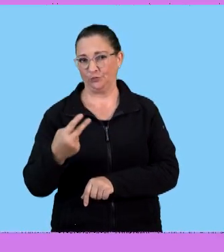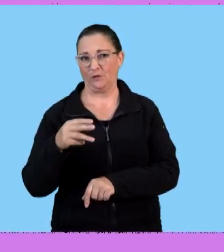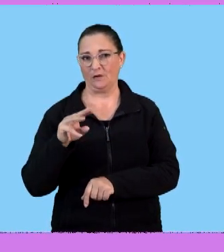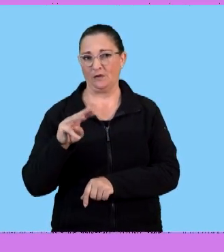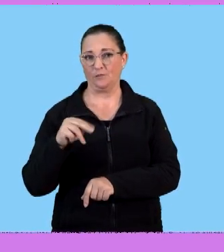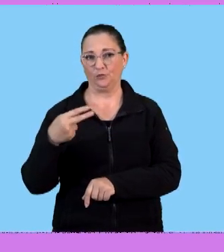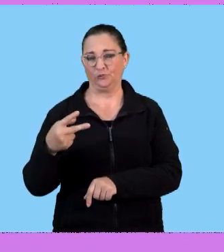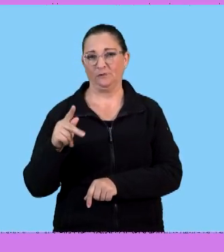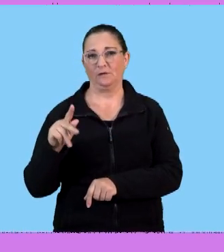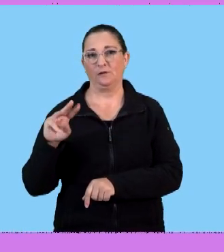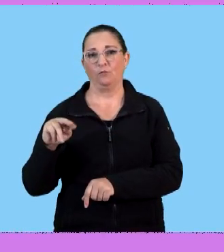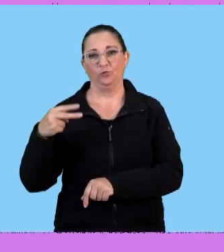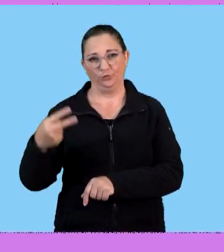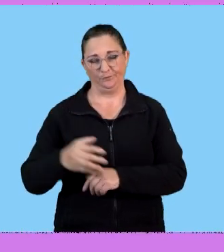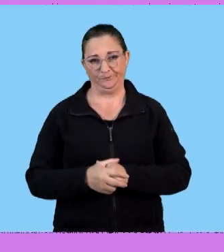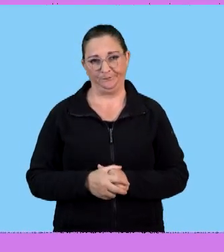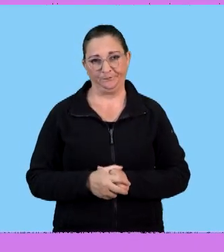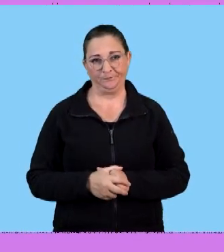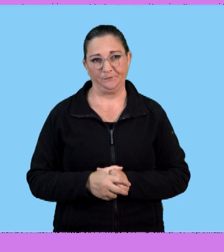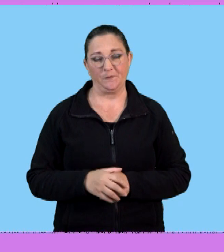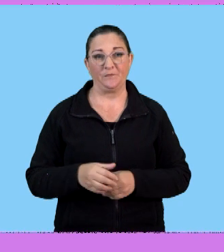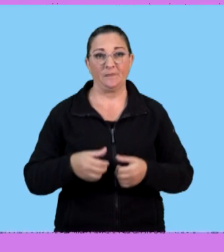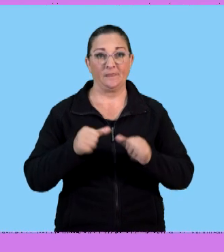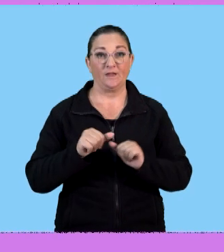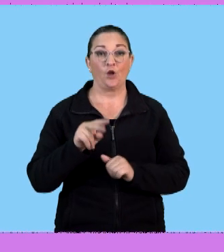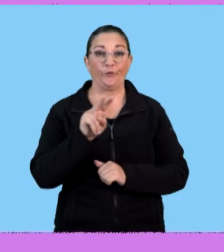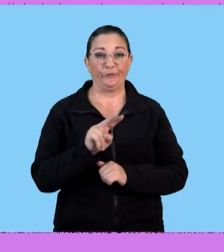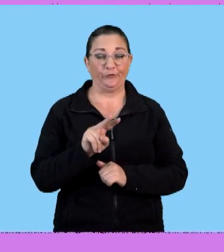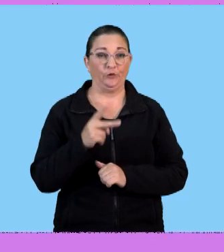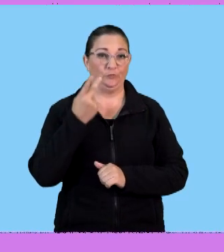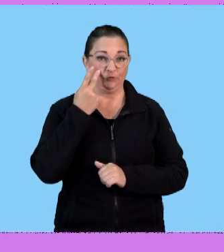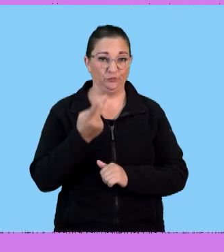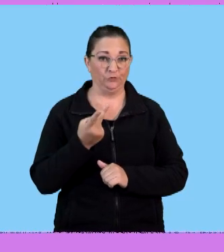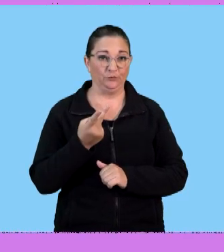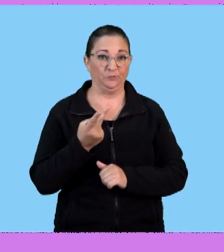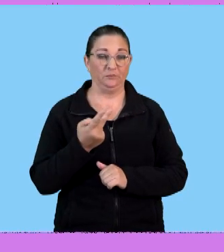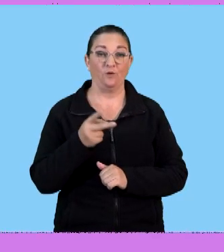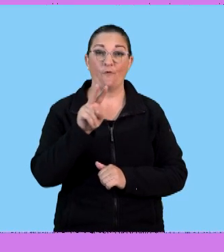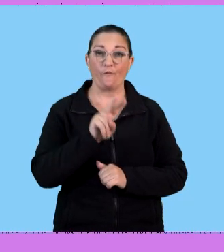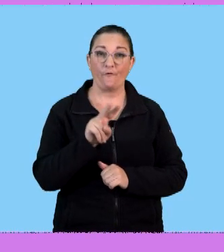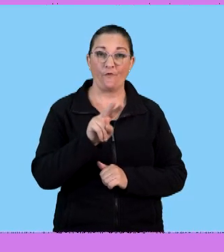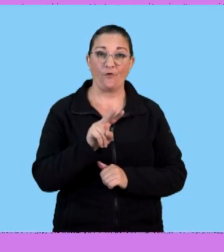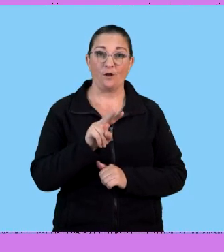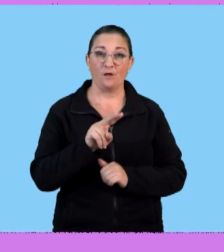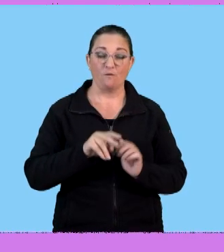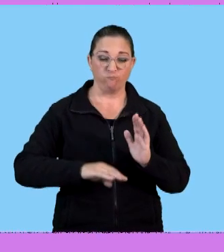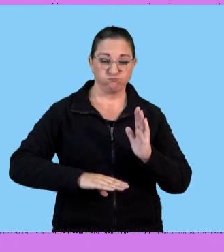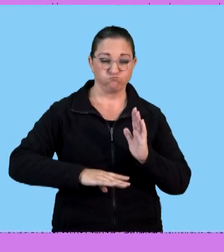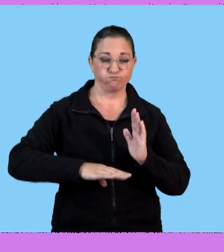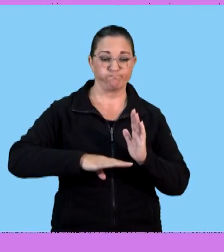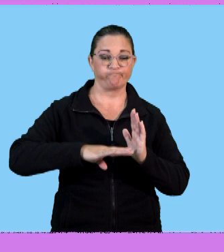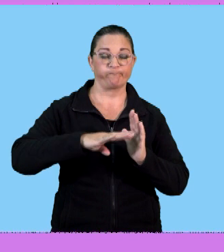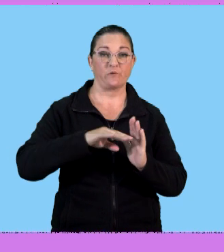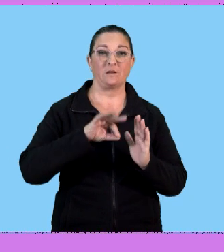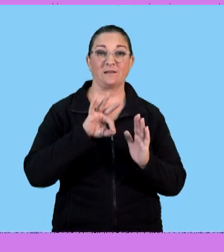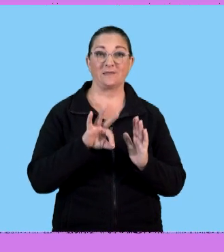centimeters, squared meters, and so forth. Then we also looked at volume. And we've indicated that volume is the